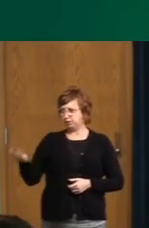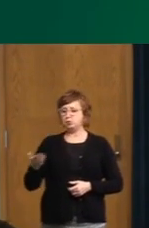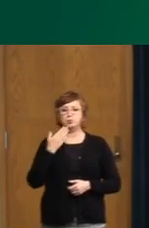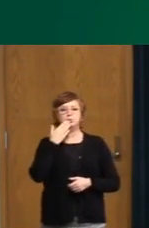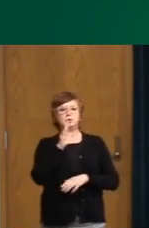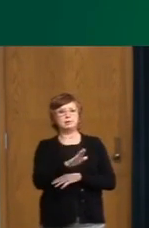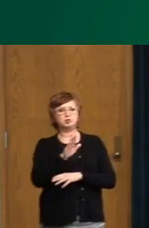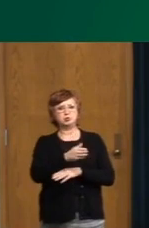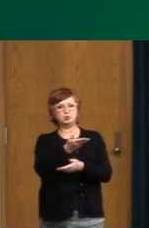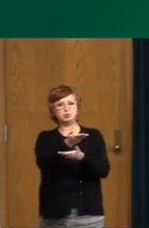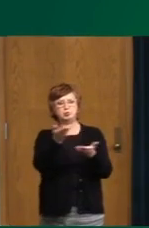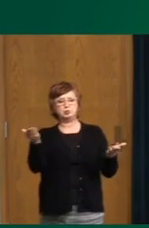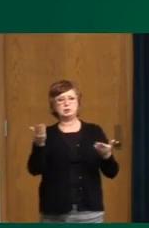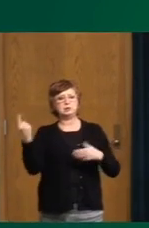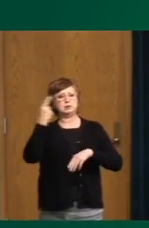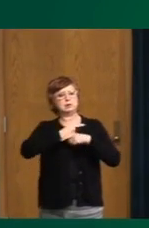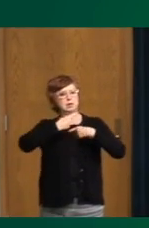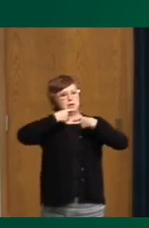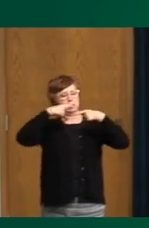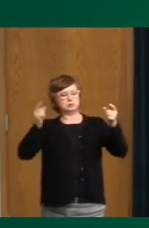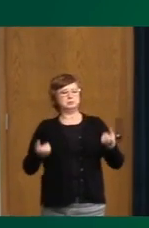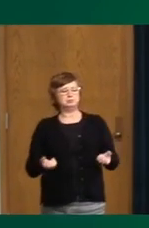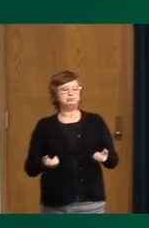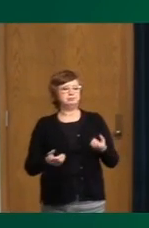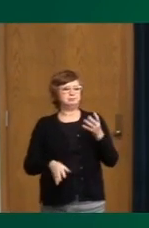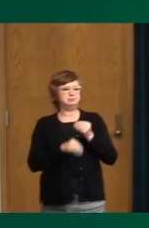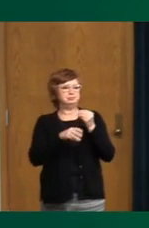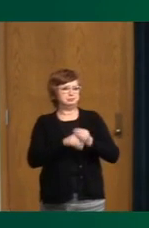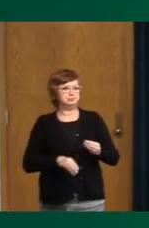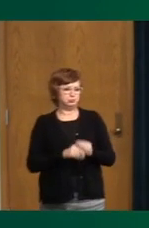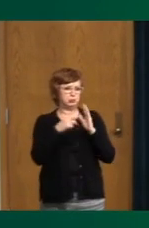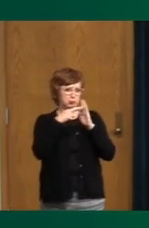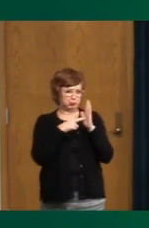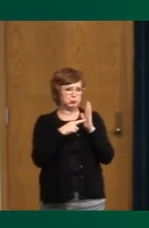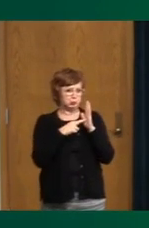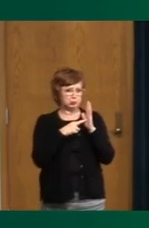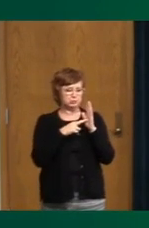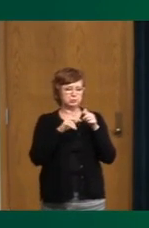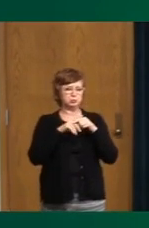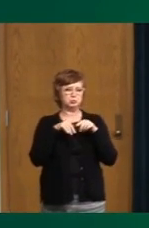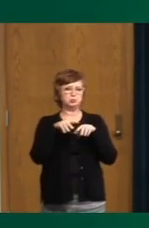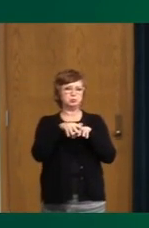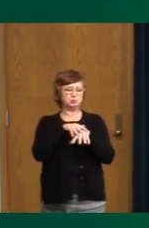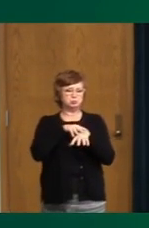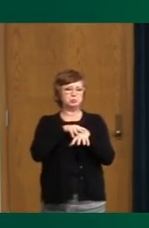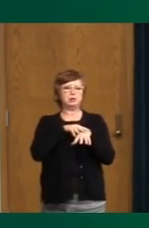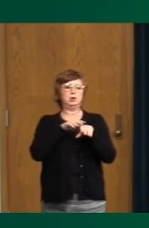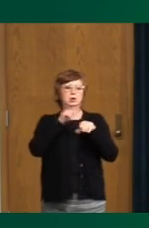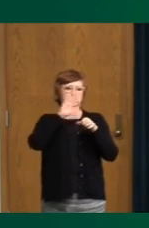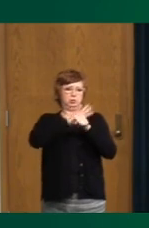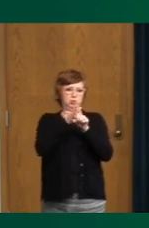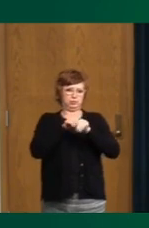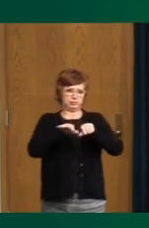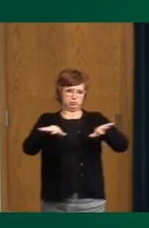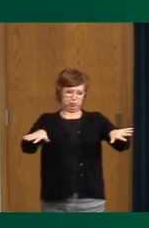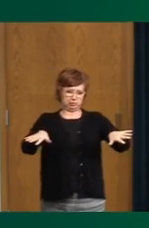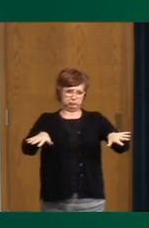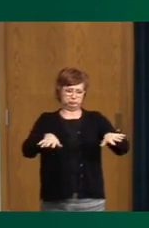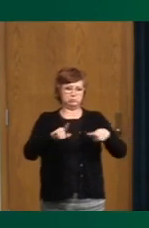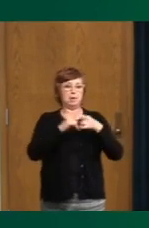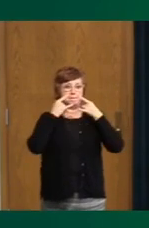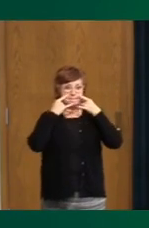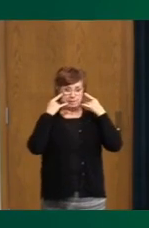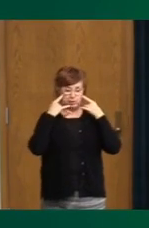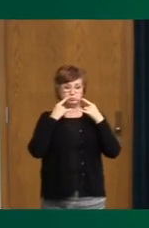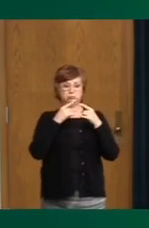Good afternoon. Today we are announcing a number of additional measures to slow the spread of COVID-19. The mandatory mask order is